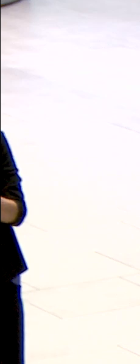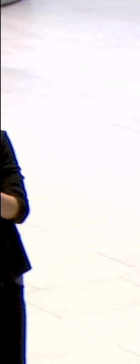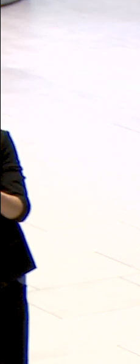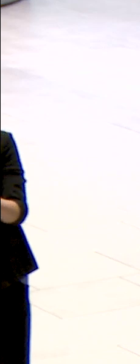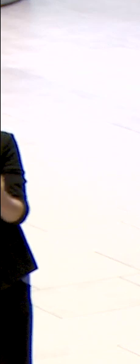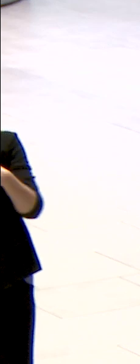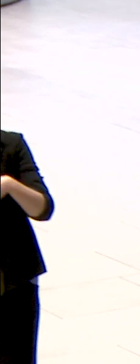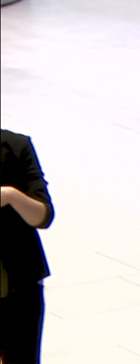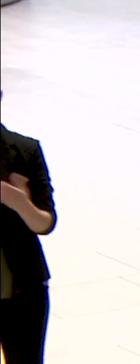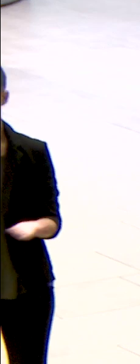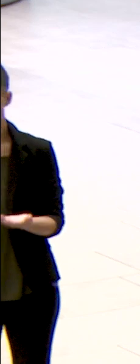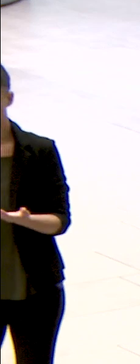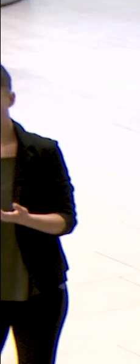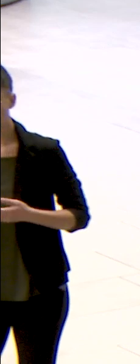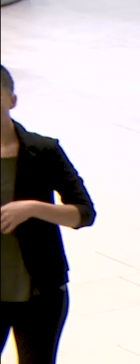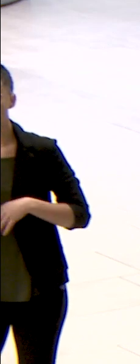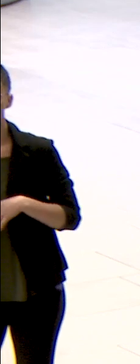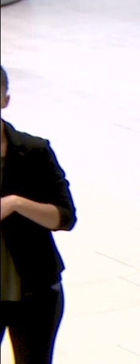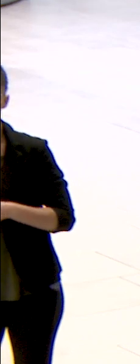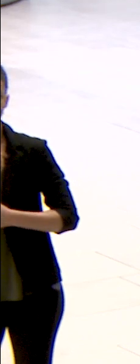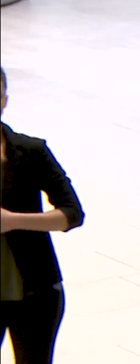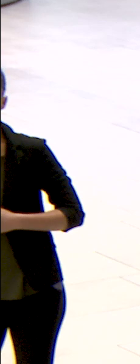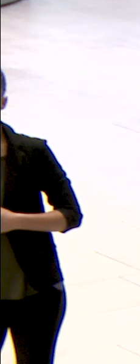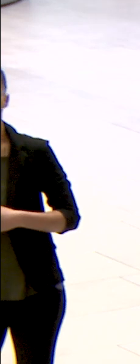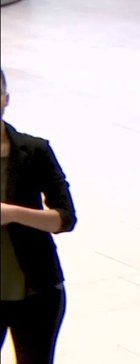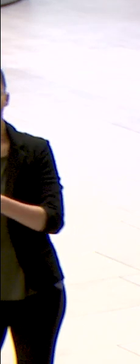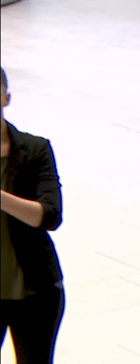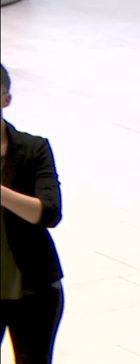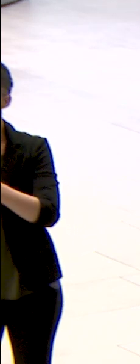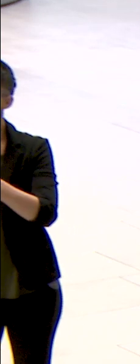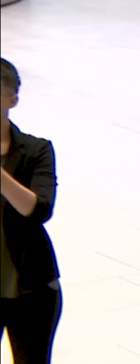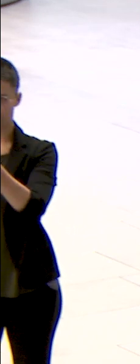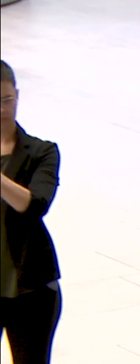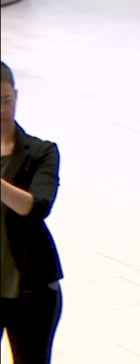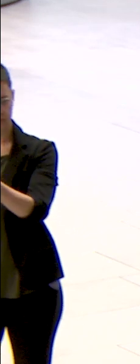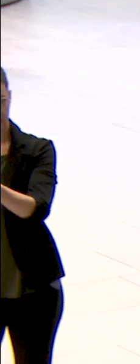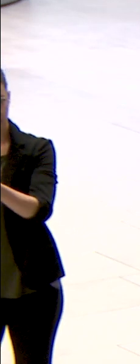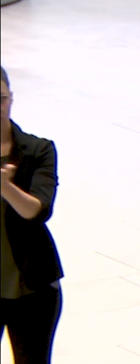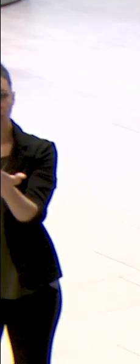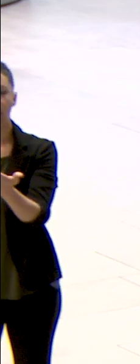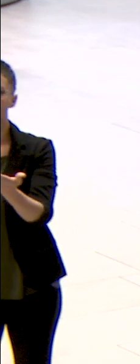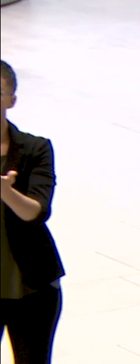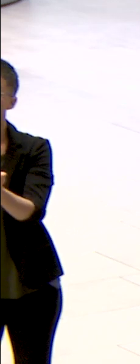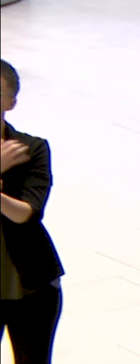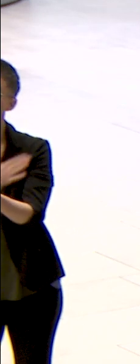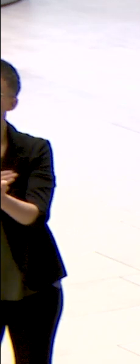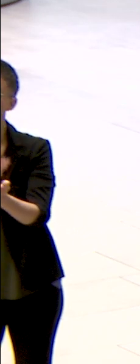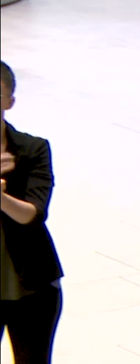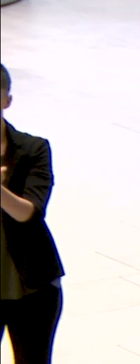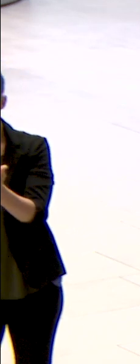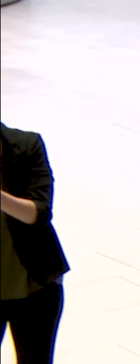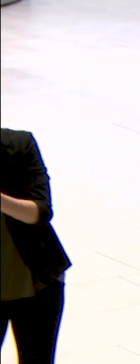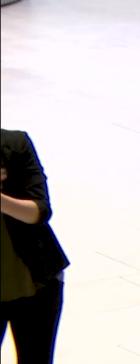MeToo. I always just really loved what the company stood for, and I felt like they just had a real authenticity, and so I was always kind of